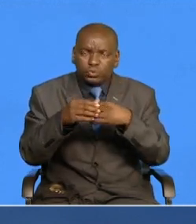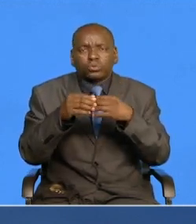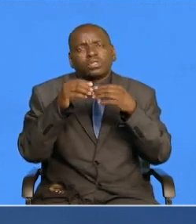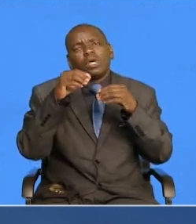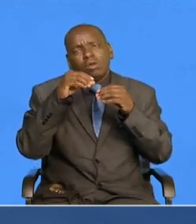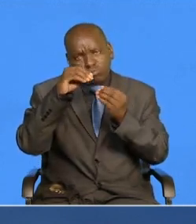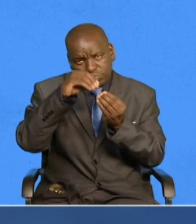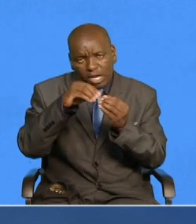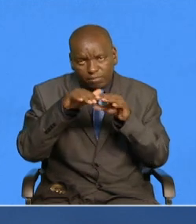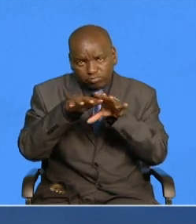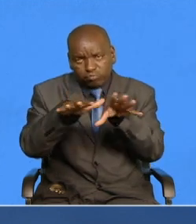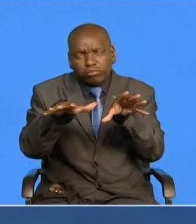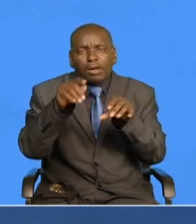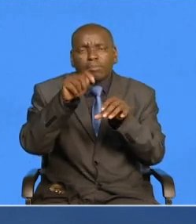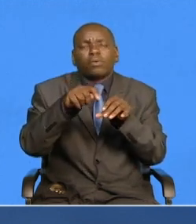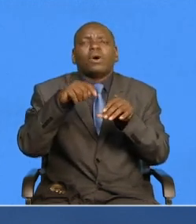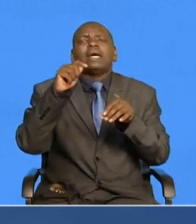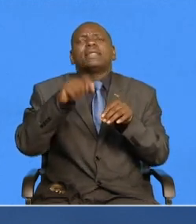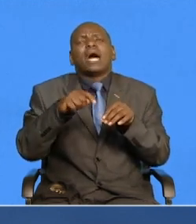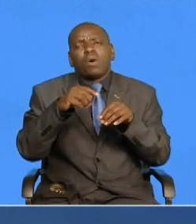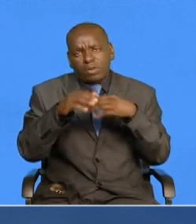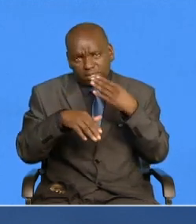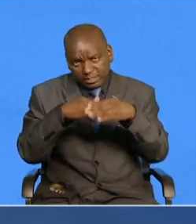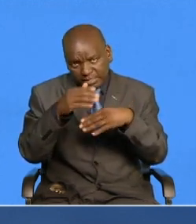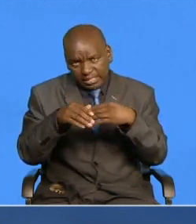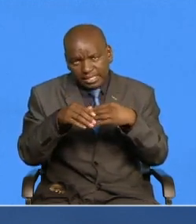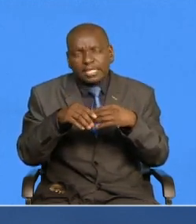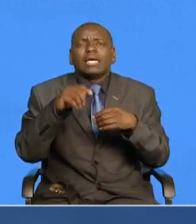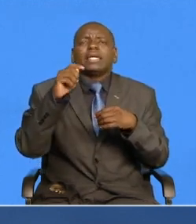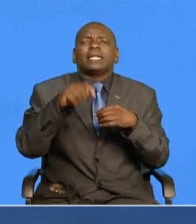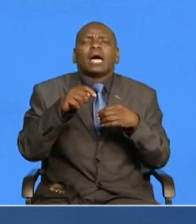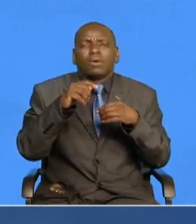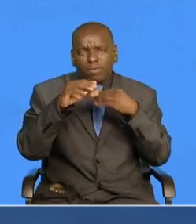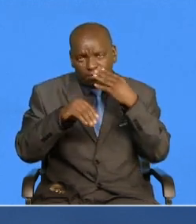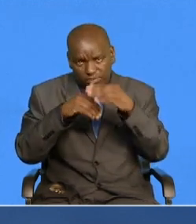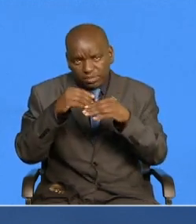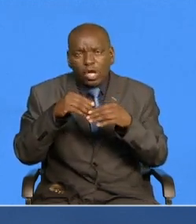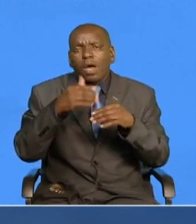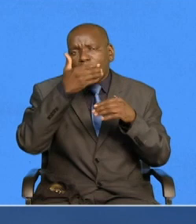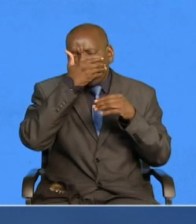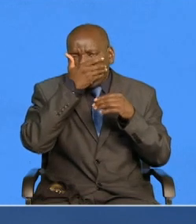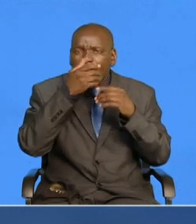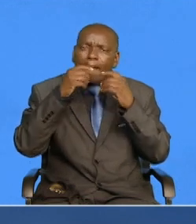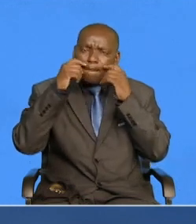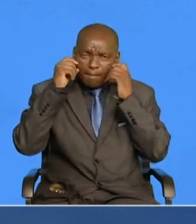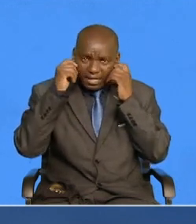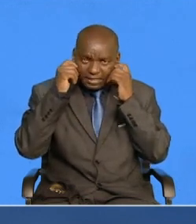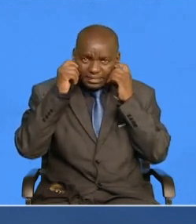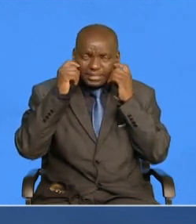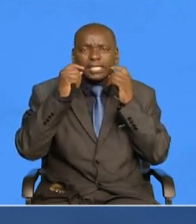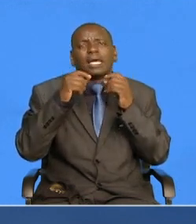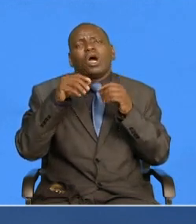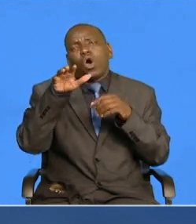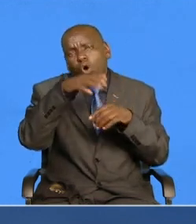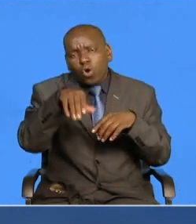this pandemic. Let us once again, and I want to emphasize, let us all wear a face mask when in